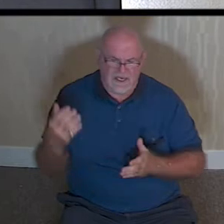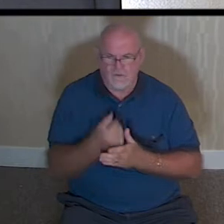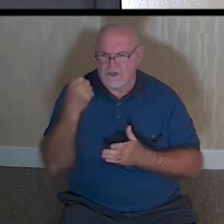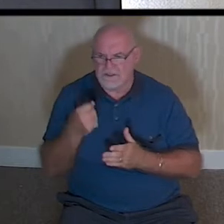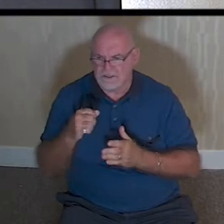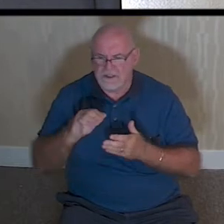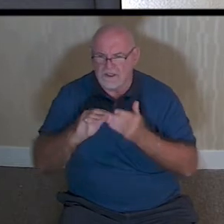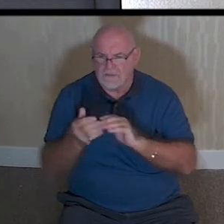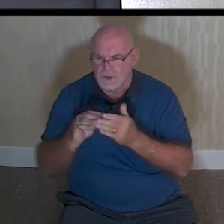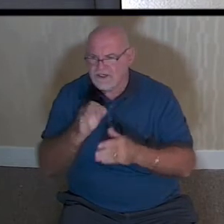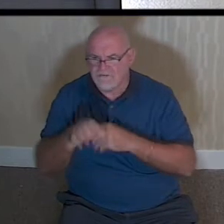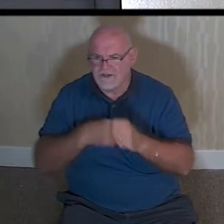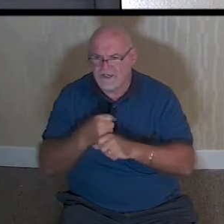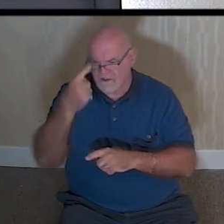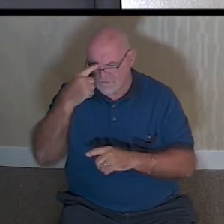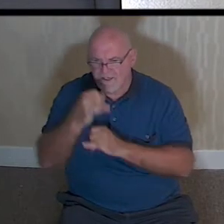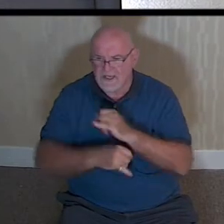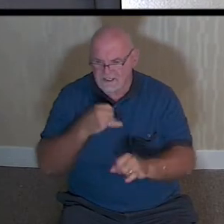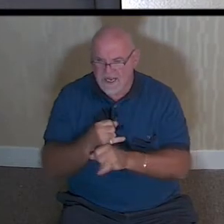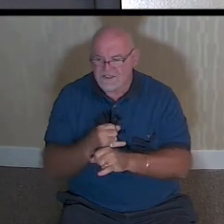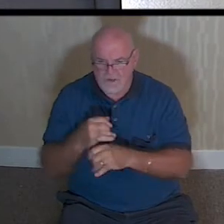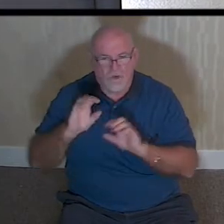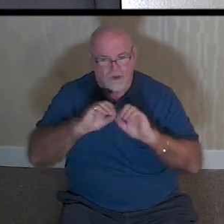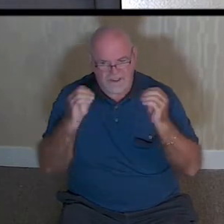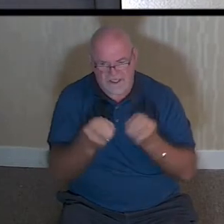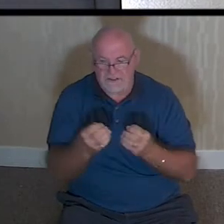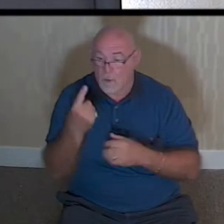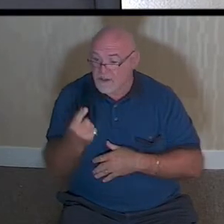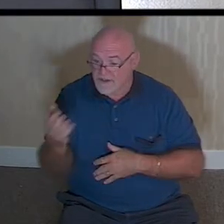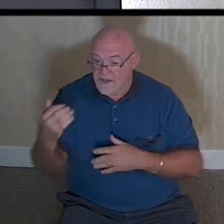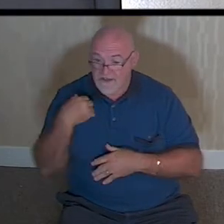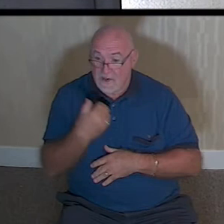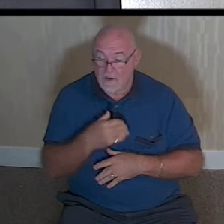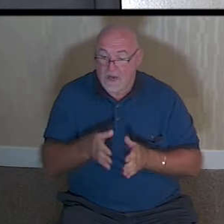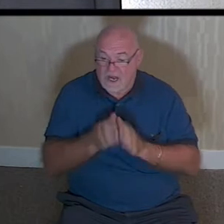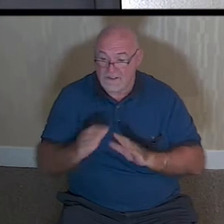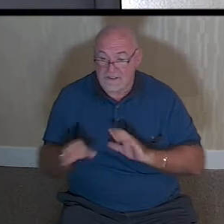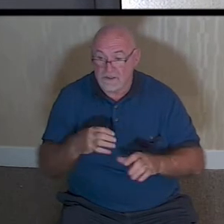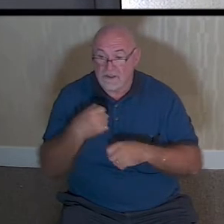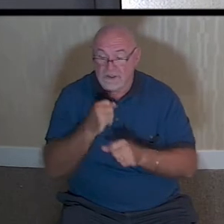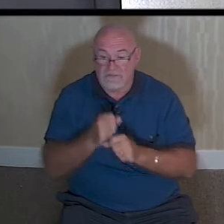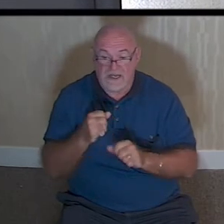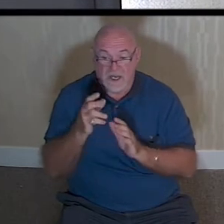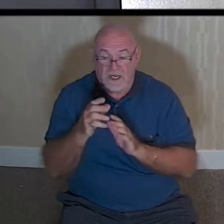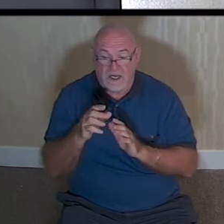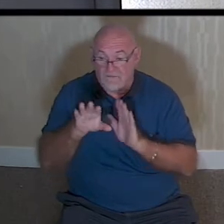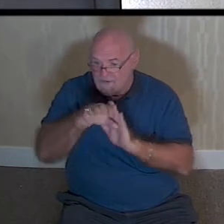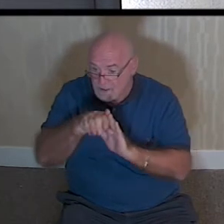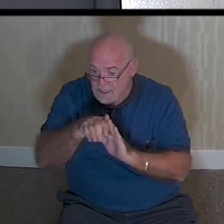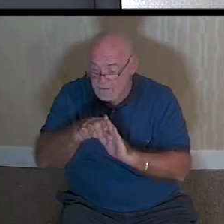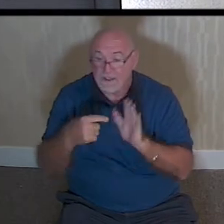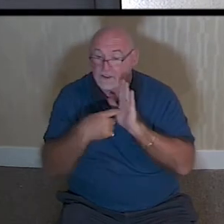international organization. It was quite the honor. One of the things that we were asked to do was to make a video that could be shown